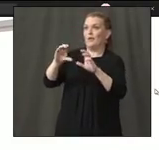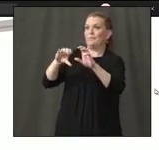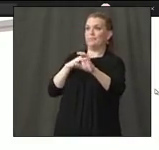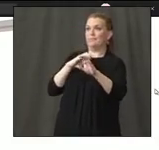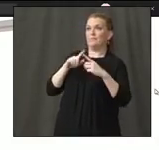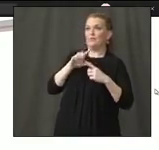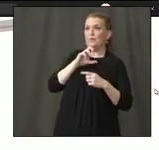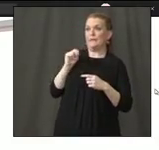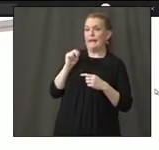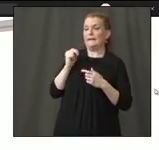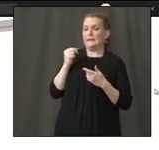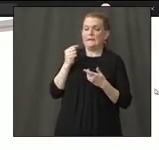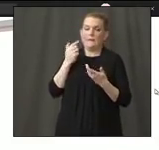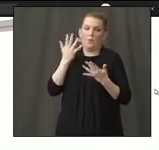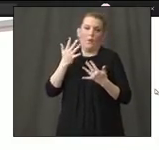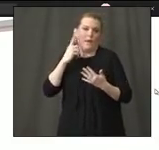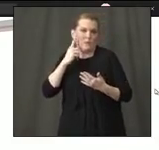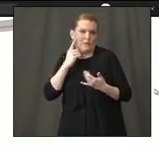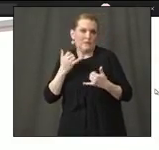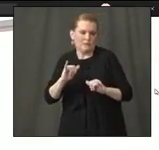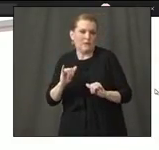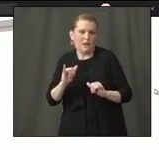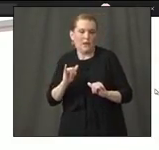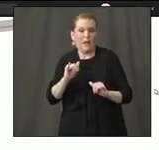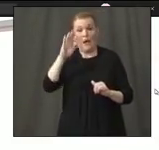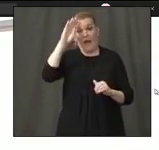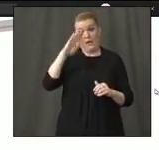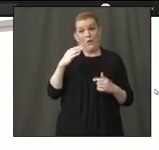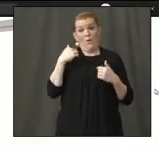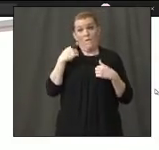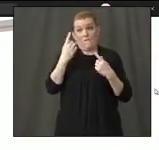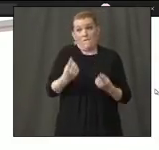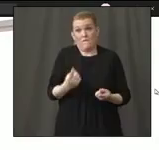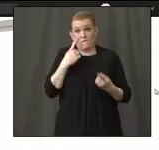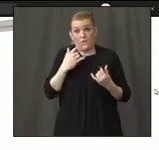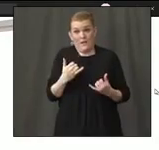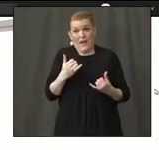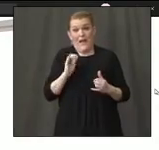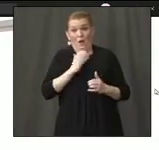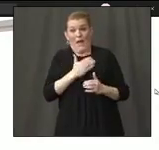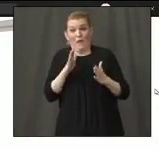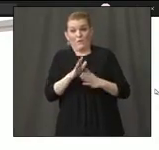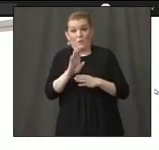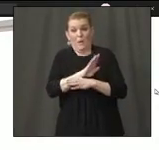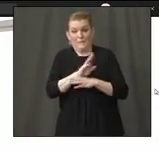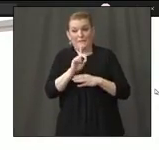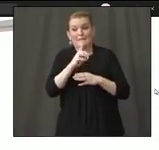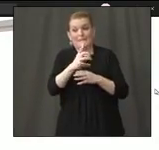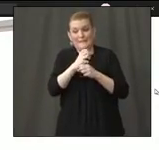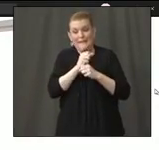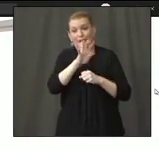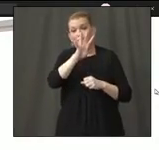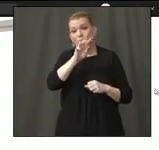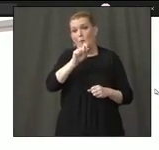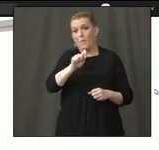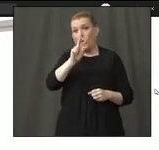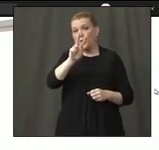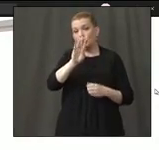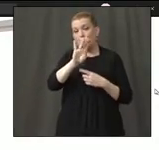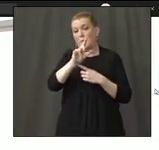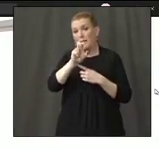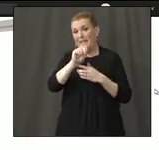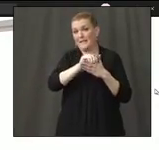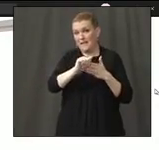be. To date, our small businesses here have gotten $4.2 billion and 18,000 loans, which is on